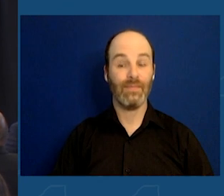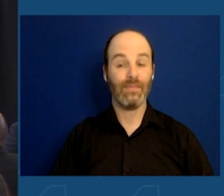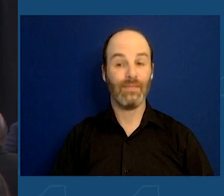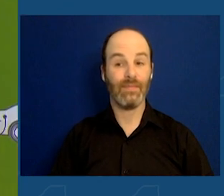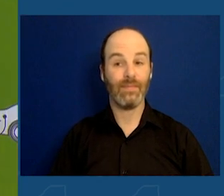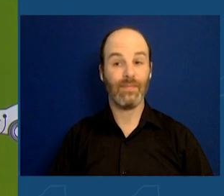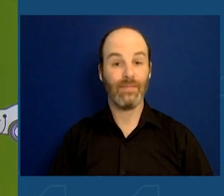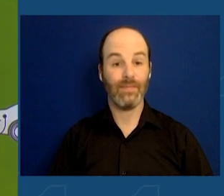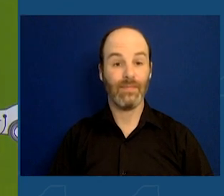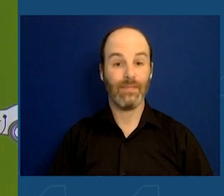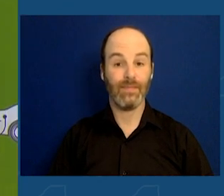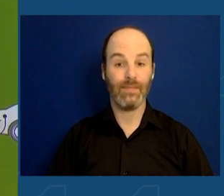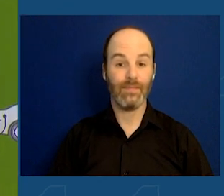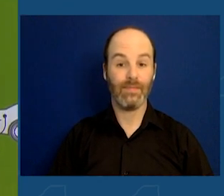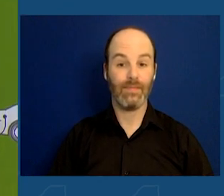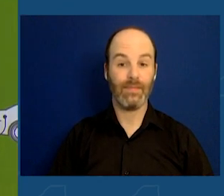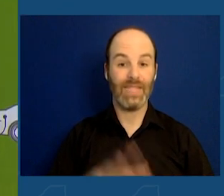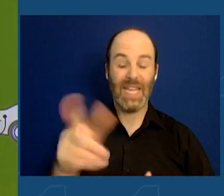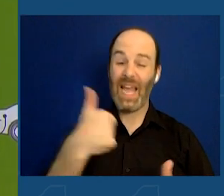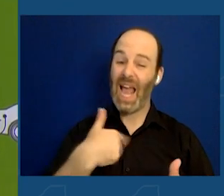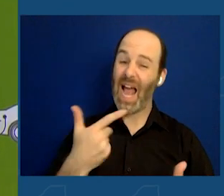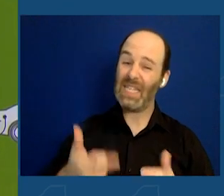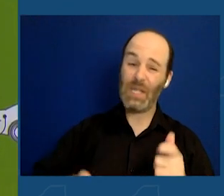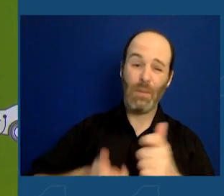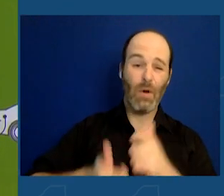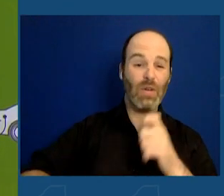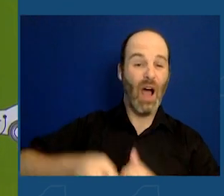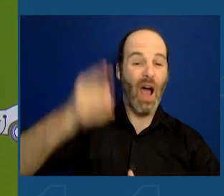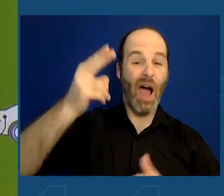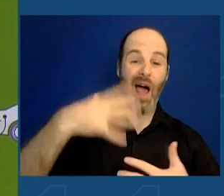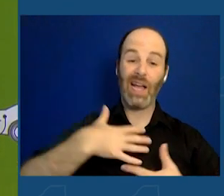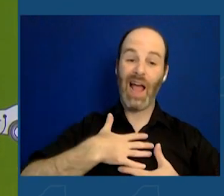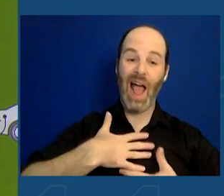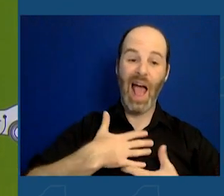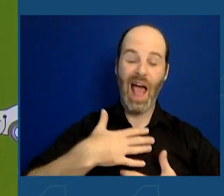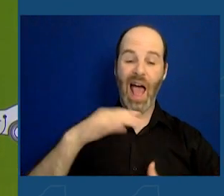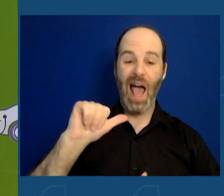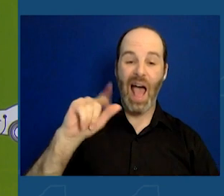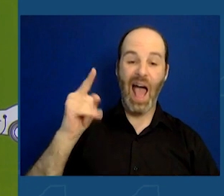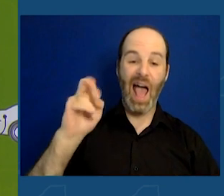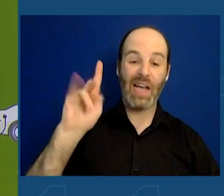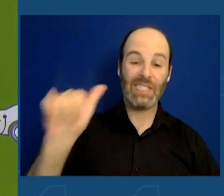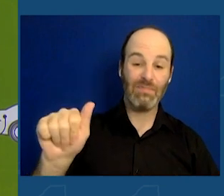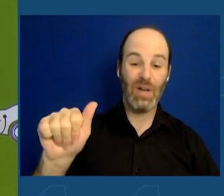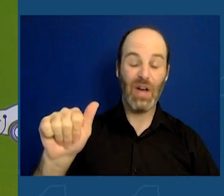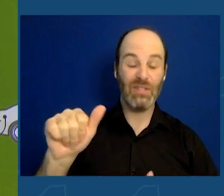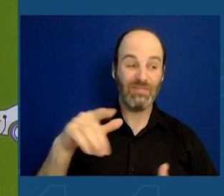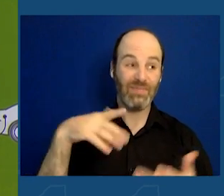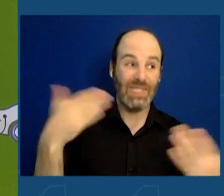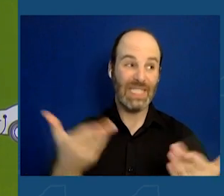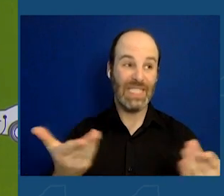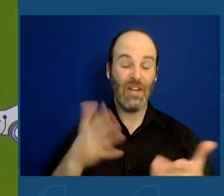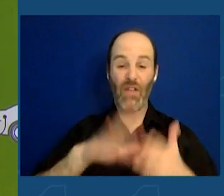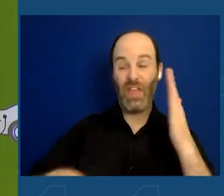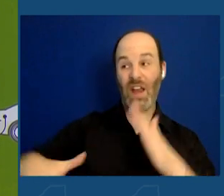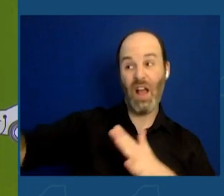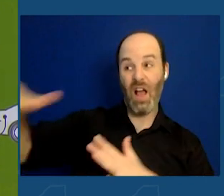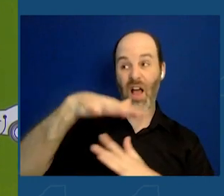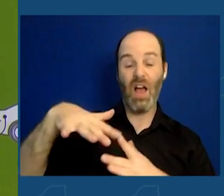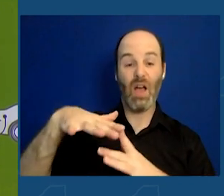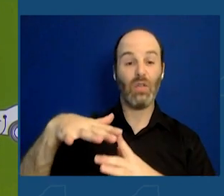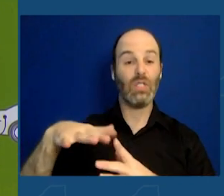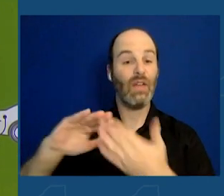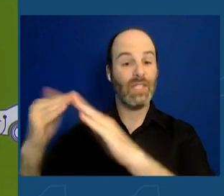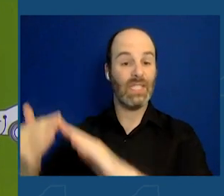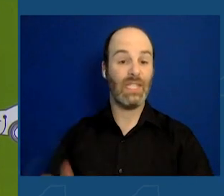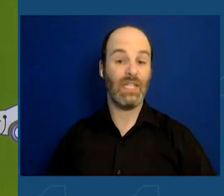higher asthma rates than anywhere else in the city. And I will take note